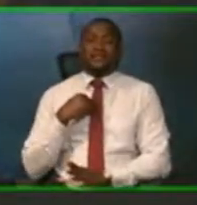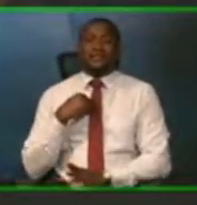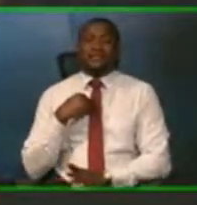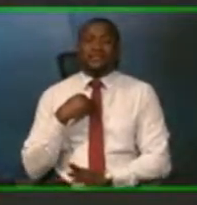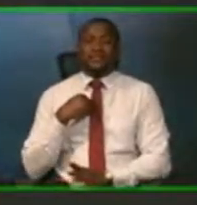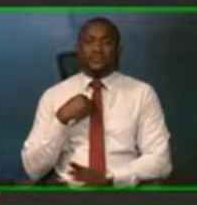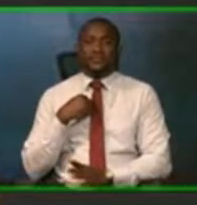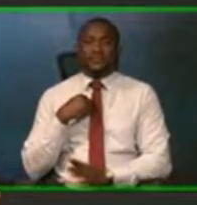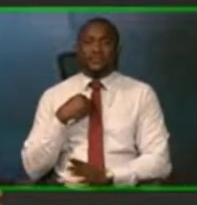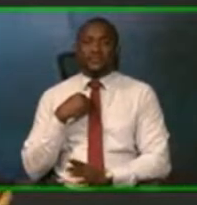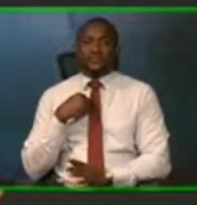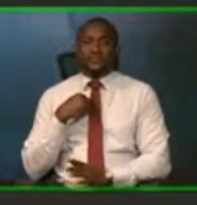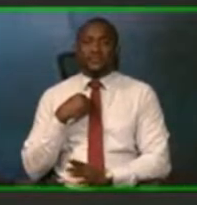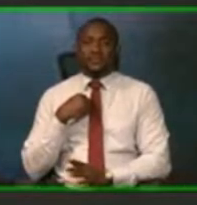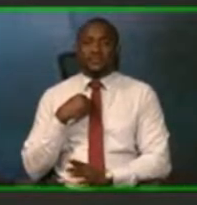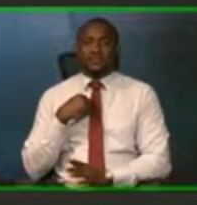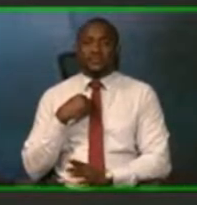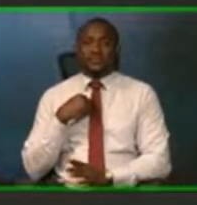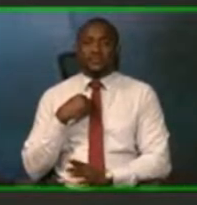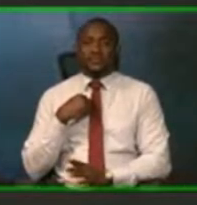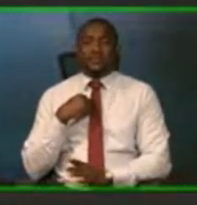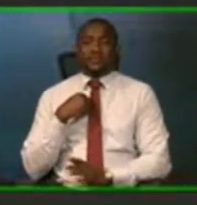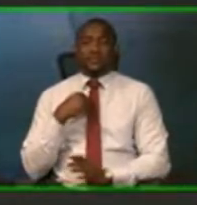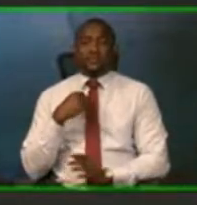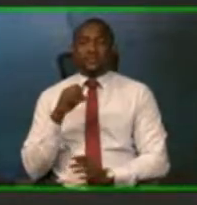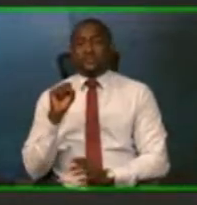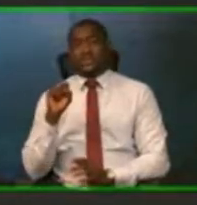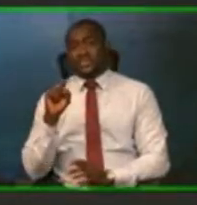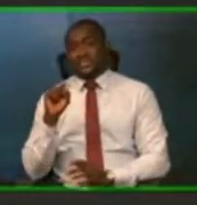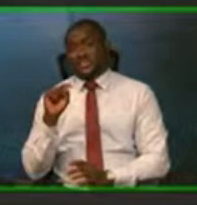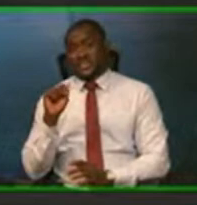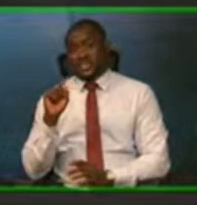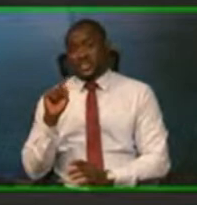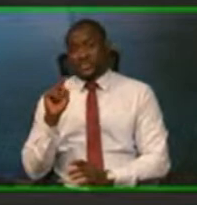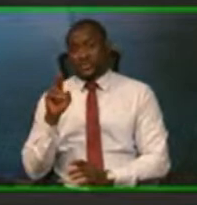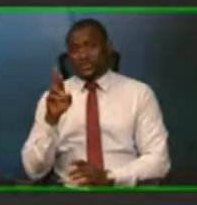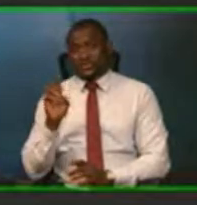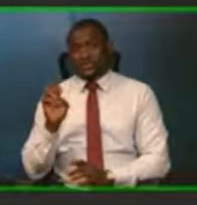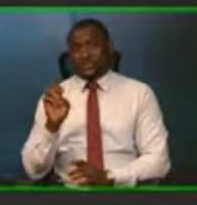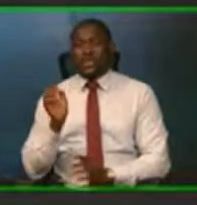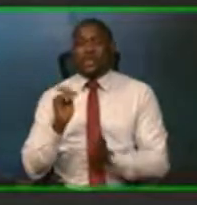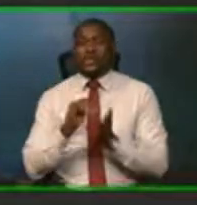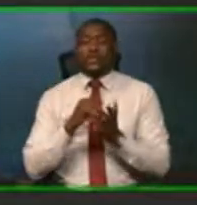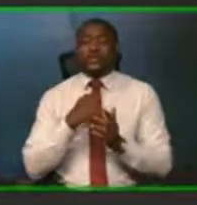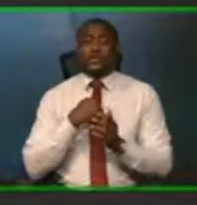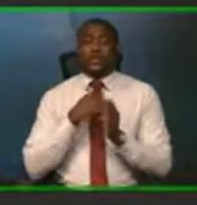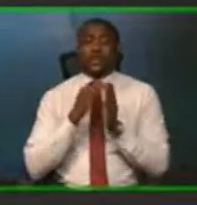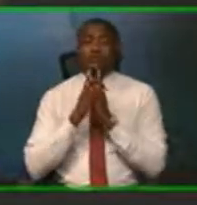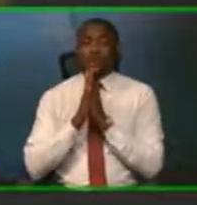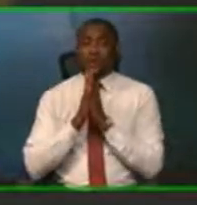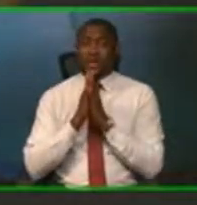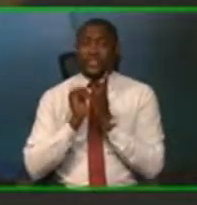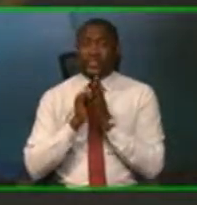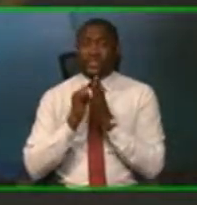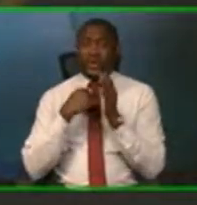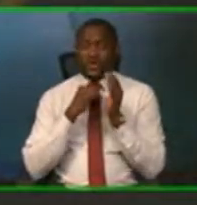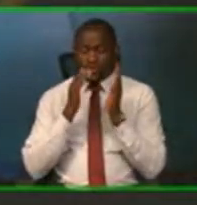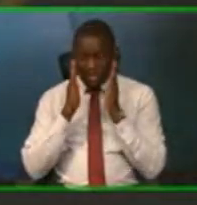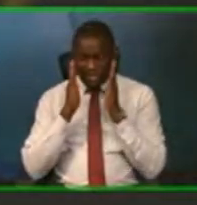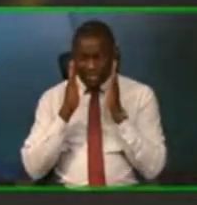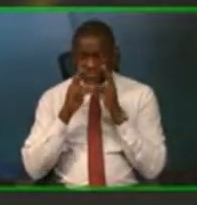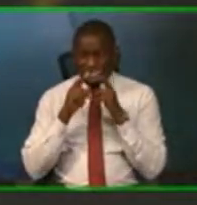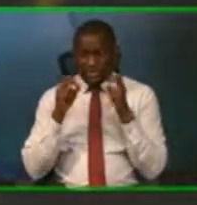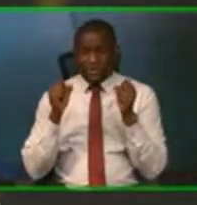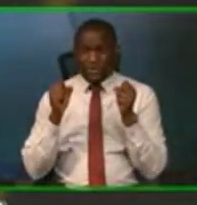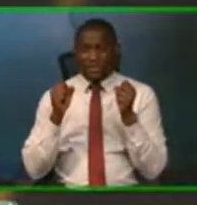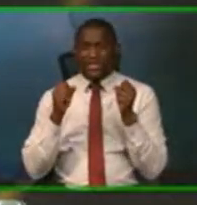for growth and stature. Again, I pray that we pay attention and listen very